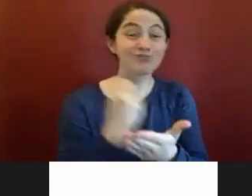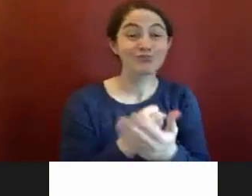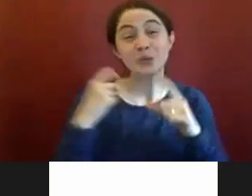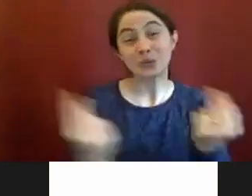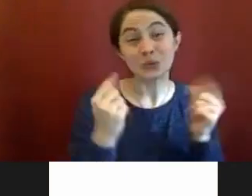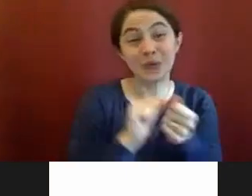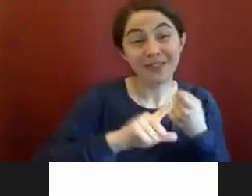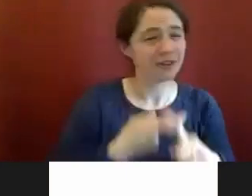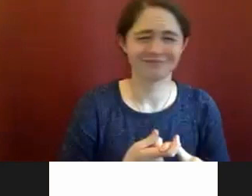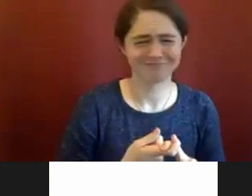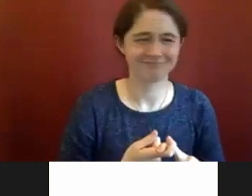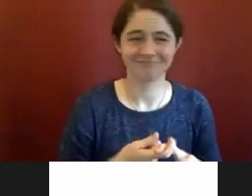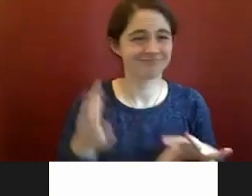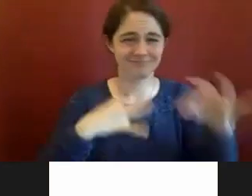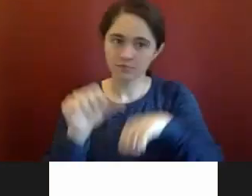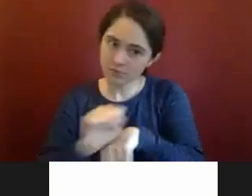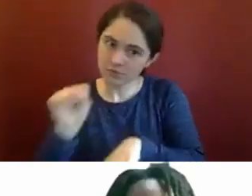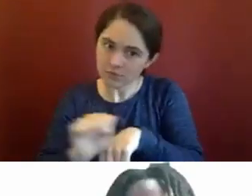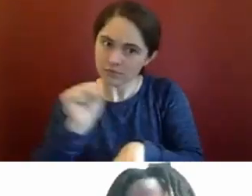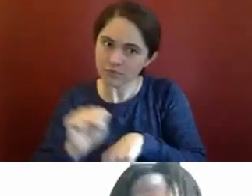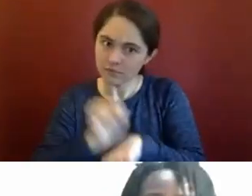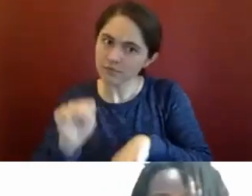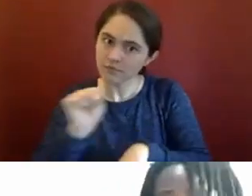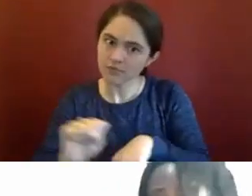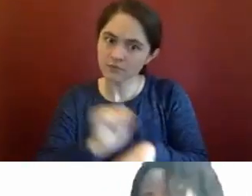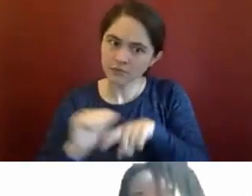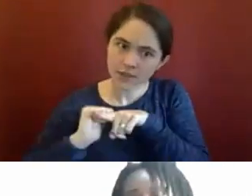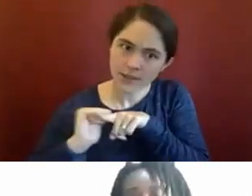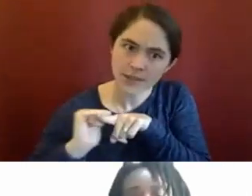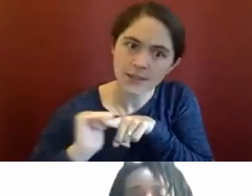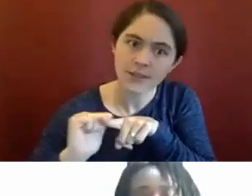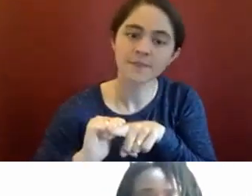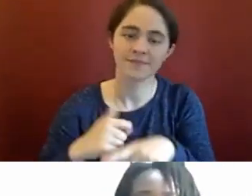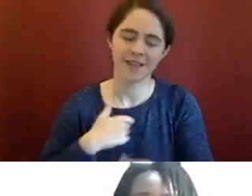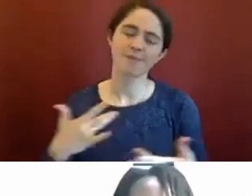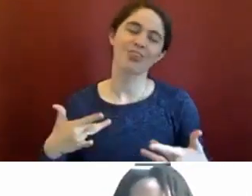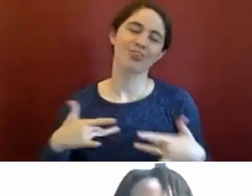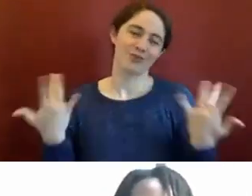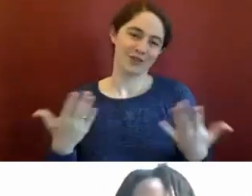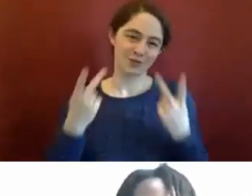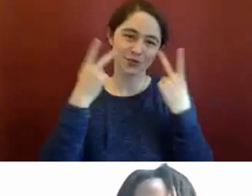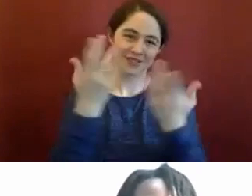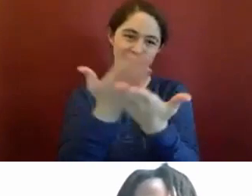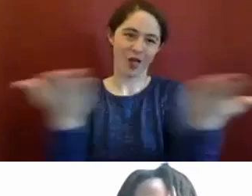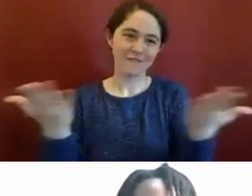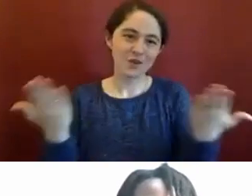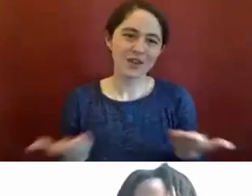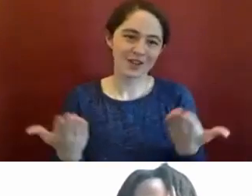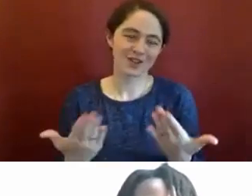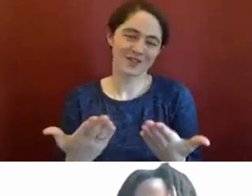Yeah. But I'm very happy to see all of you here. Thank you. Thank you for